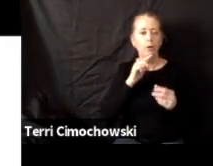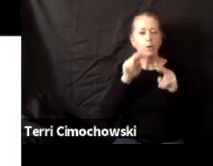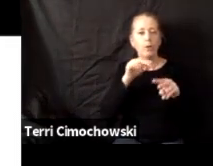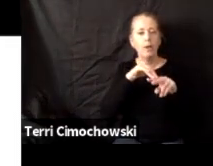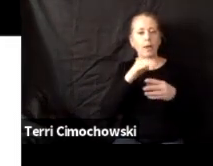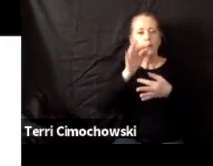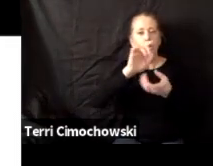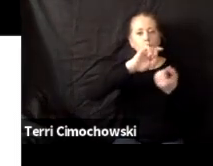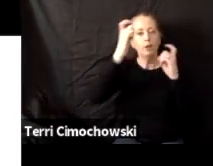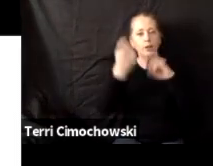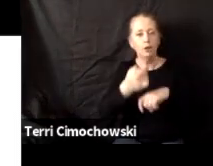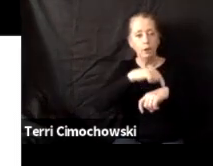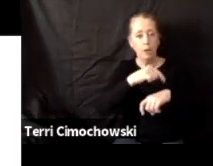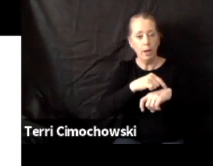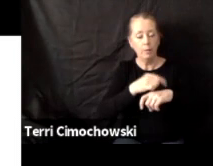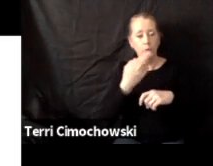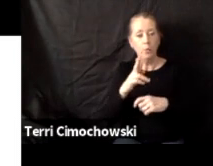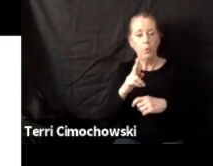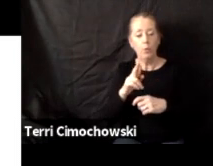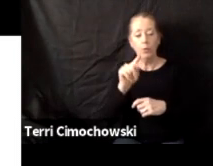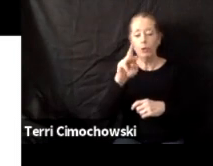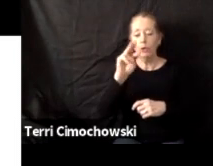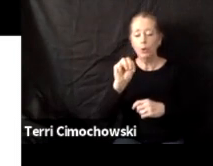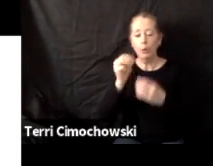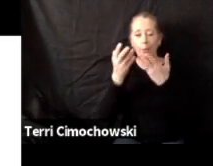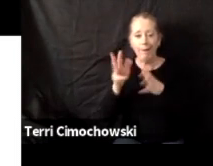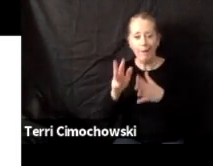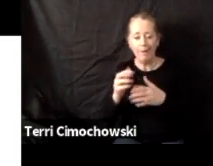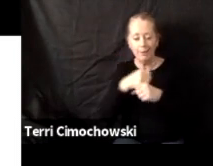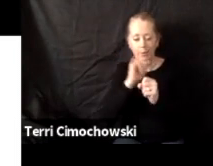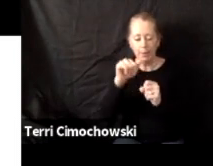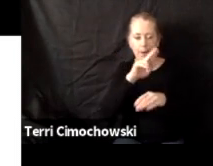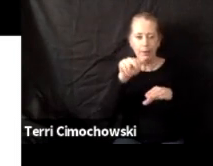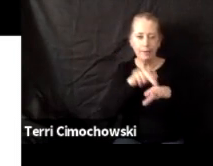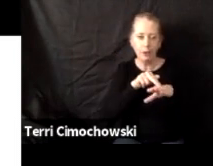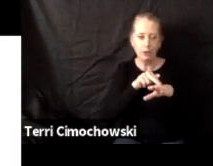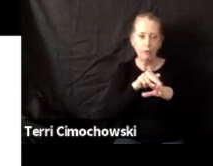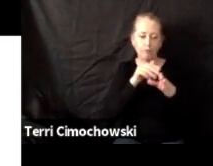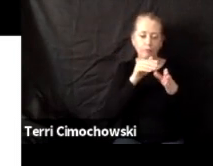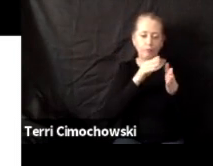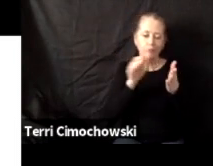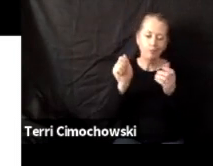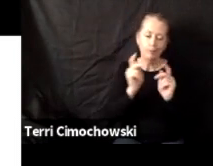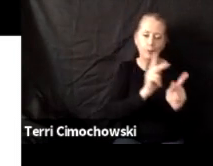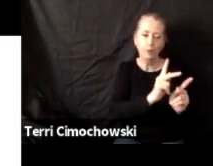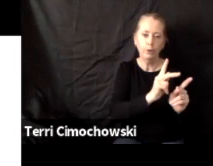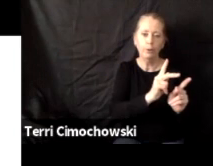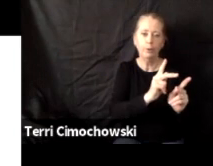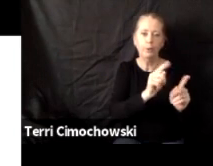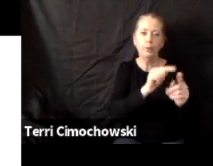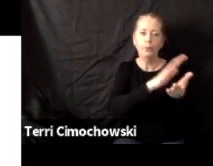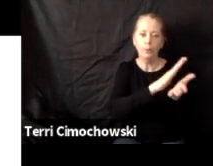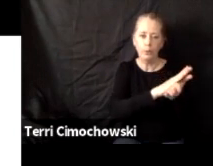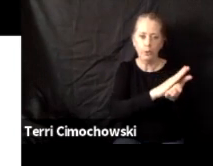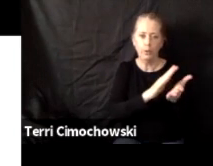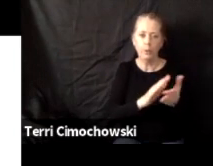of trimesters or ends of terms to really make it a natural return back into